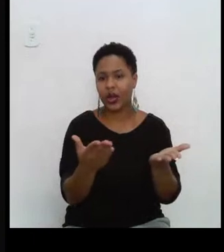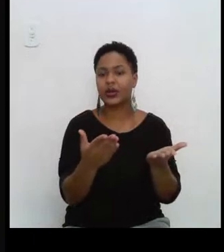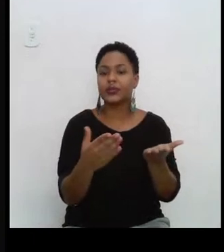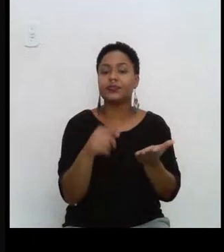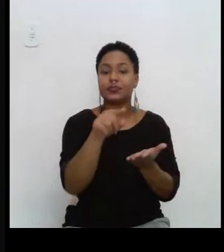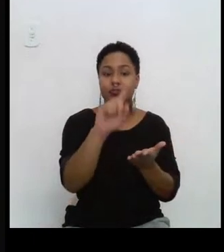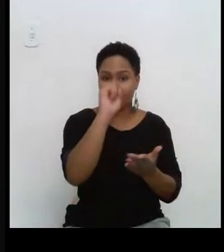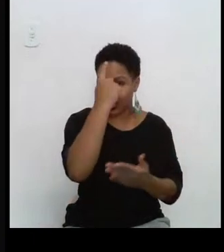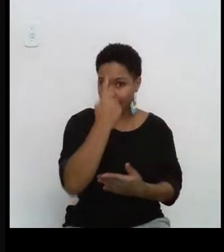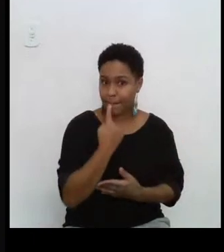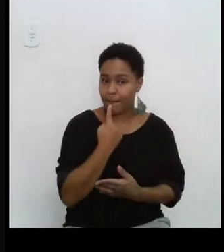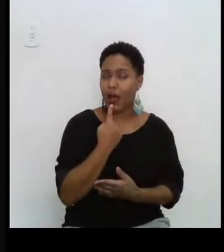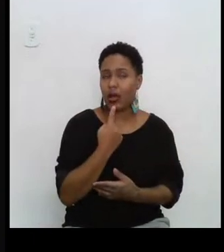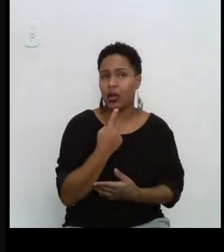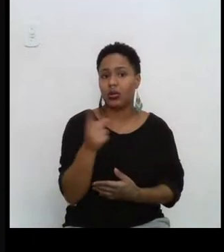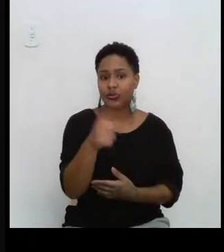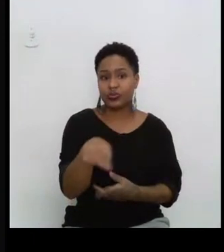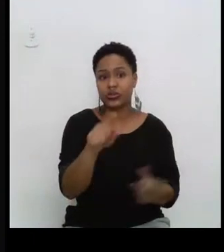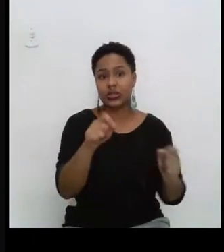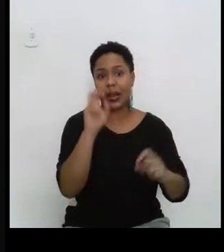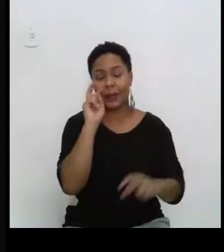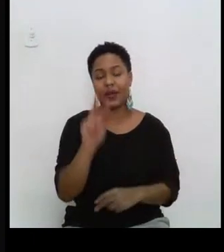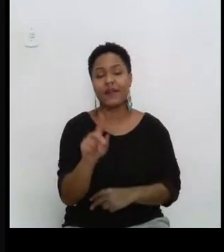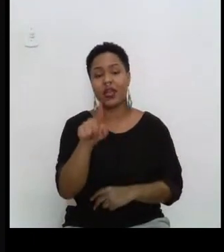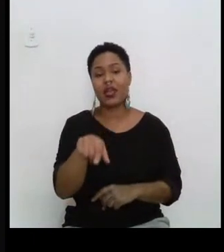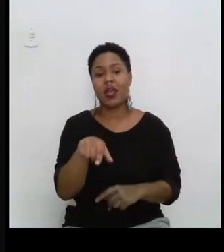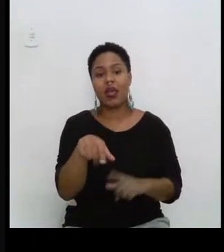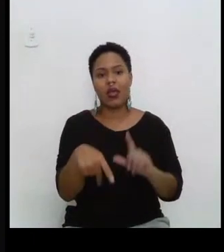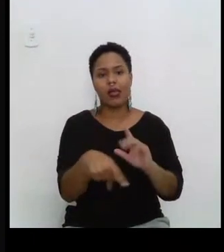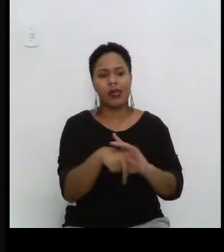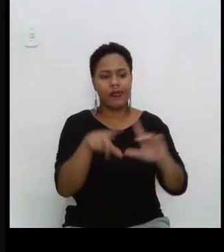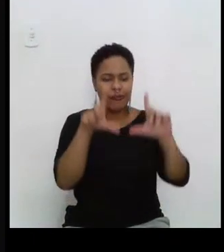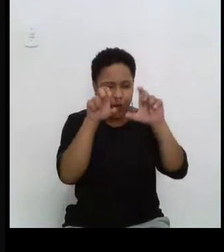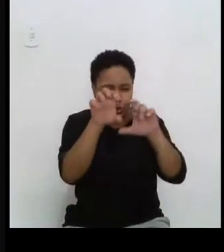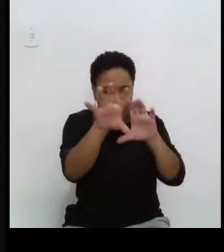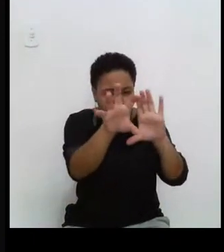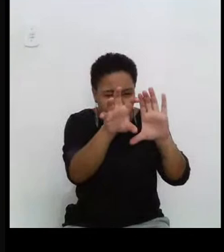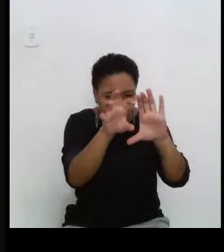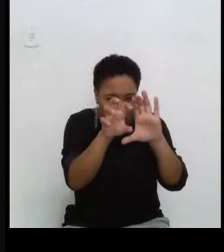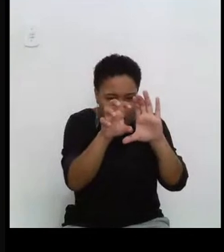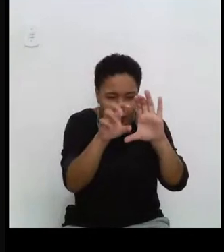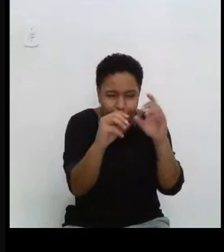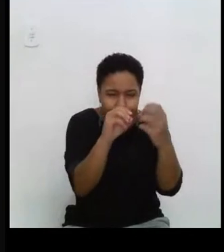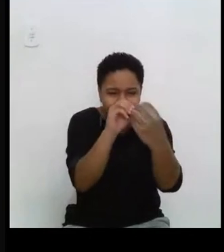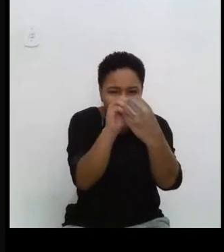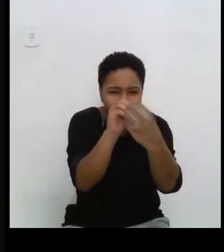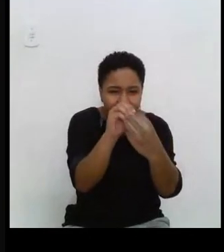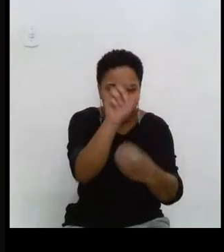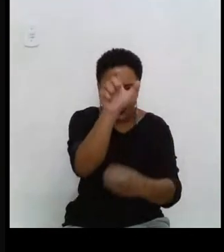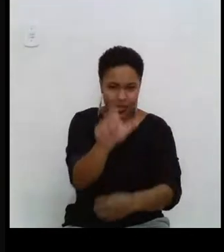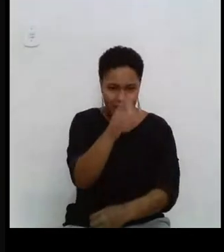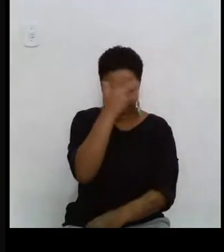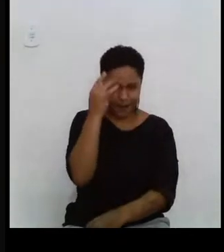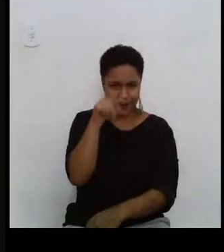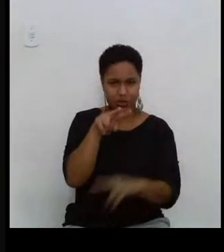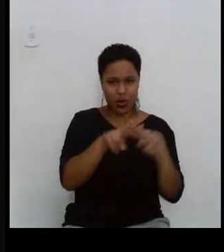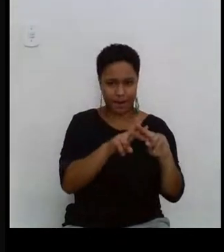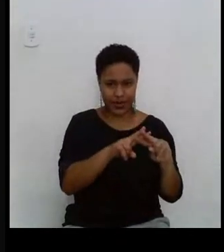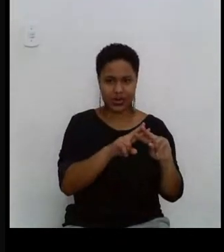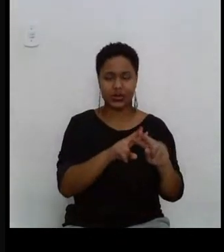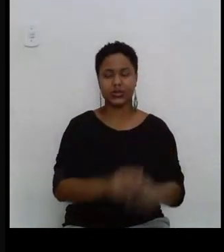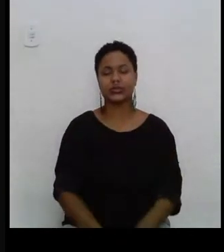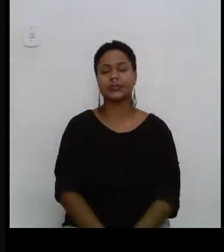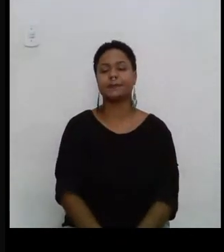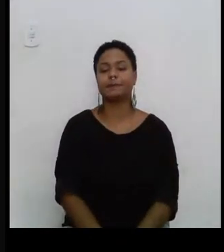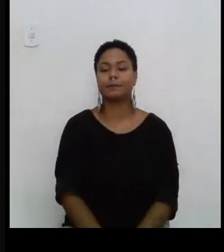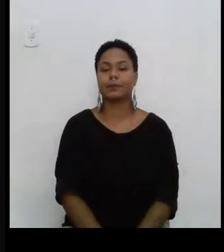trouxe rap of One of this I'm on Top and to be there a folha